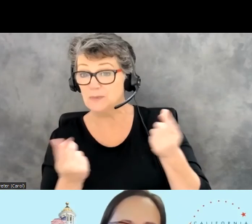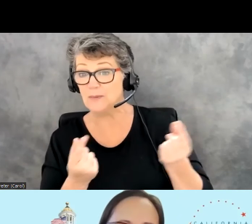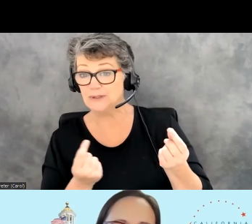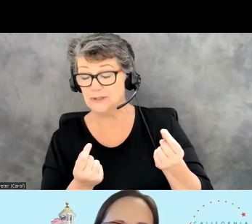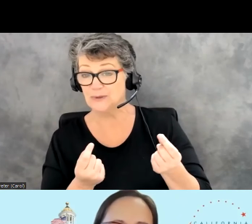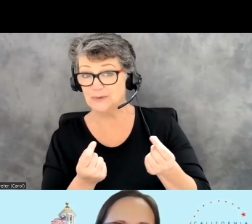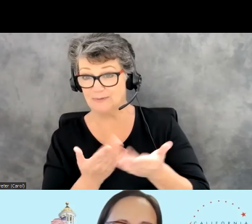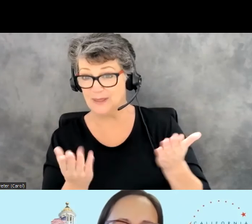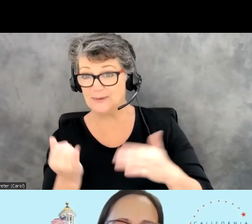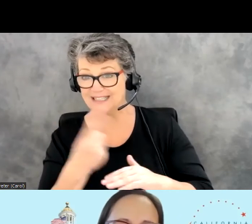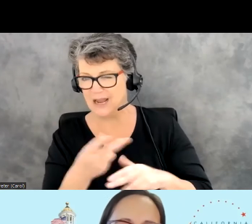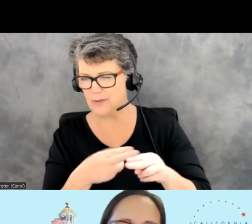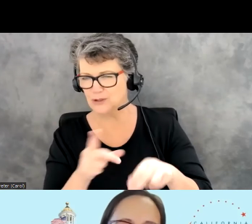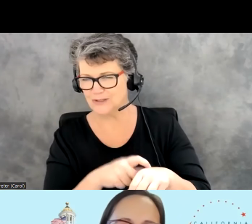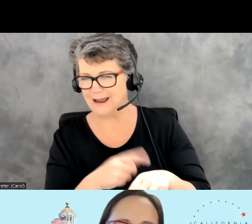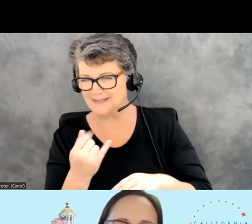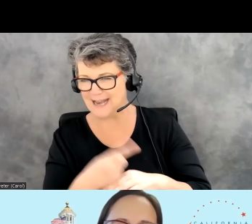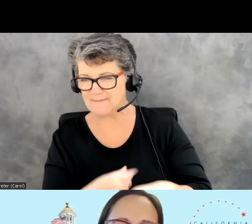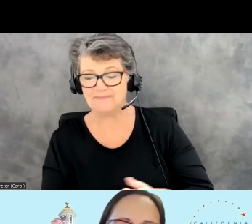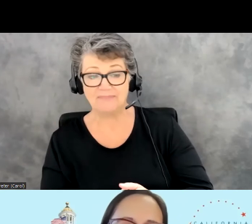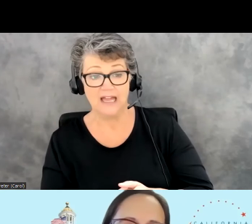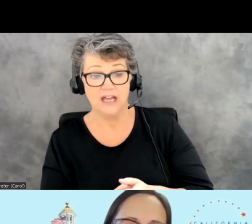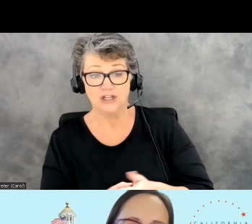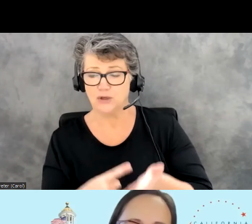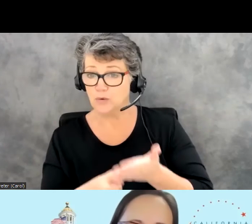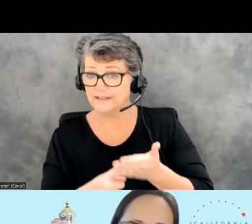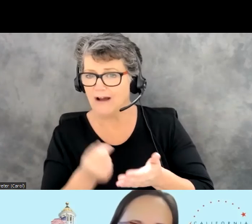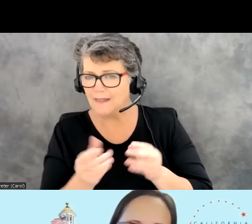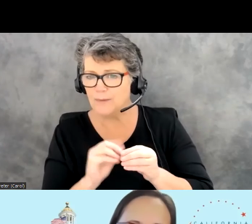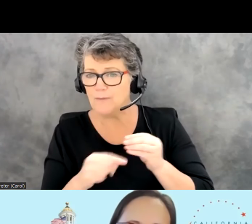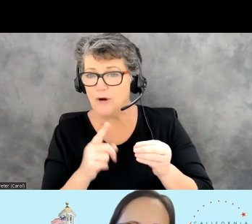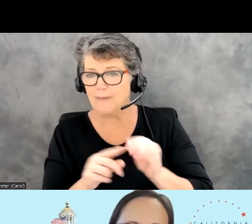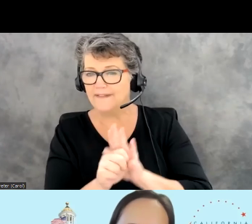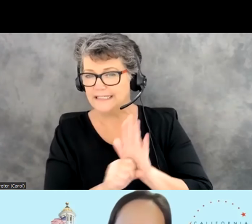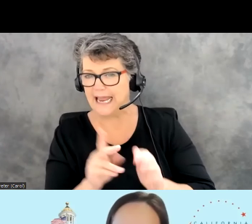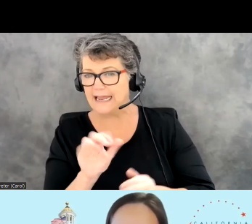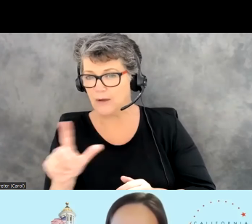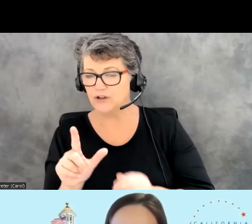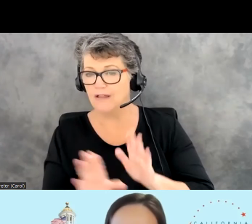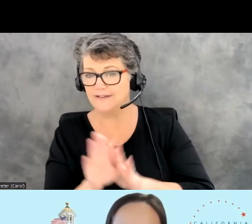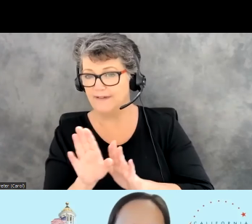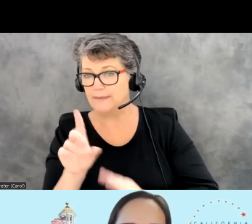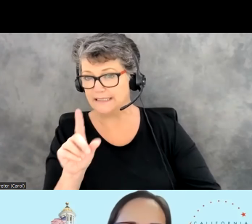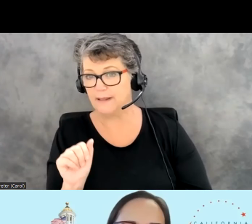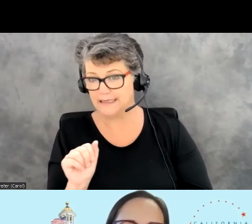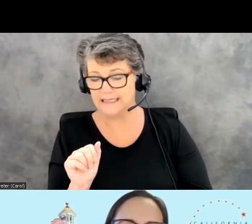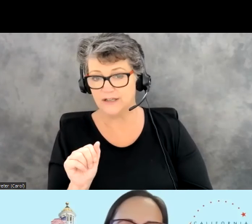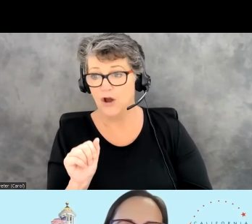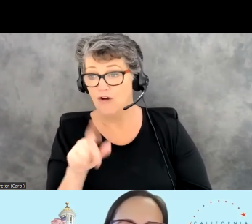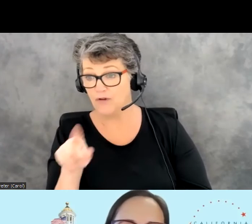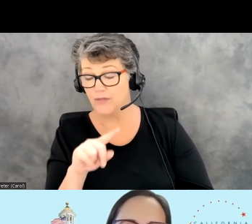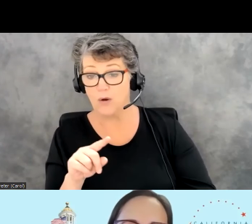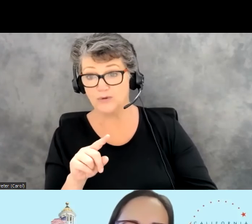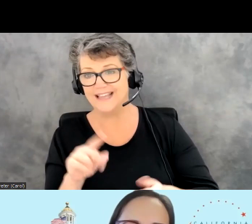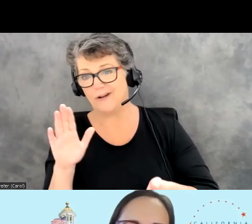with you all with our short time together. So we'll talk a little bit more about the State Council on Developmental Disabilities for those that are less